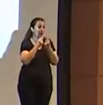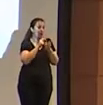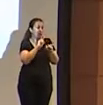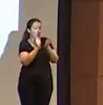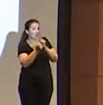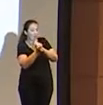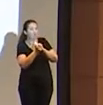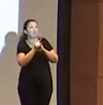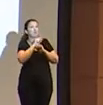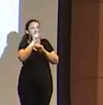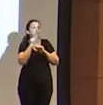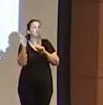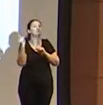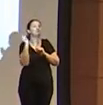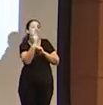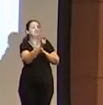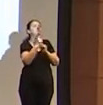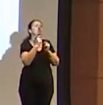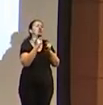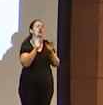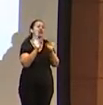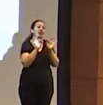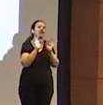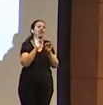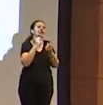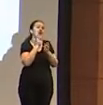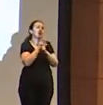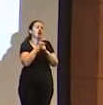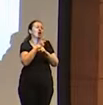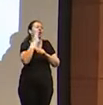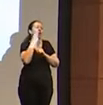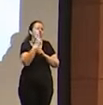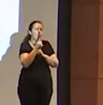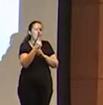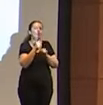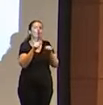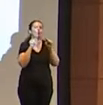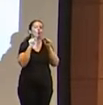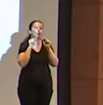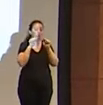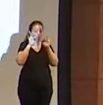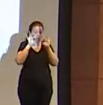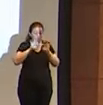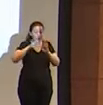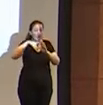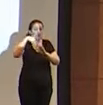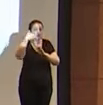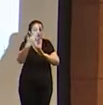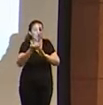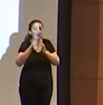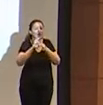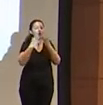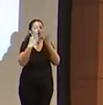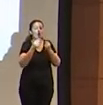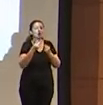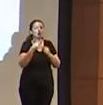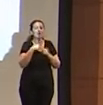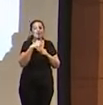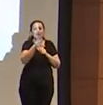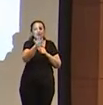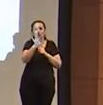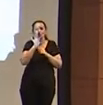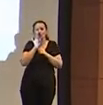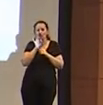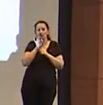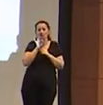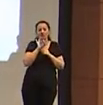that there are some risks associated with that don't you think that we will end up in an unbearable world well of